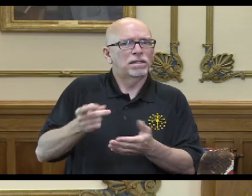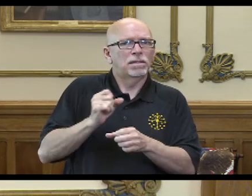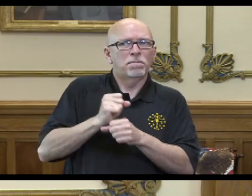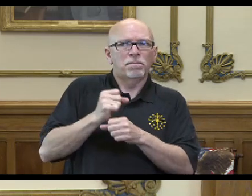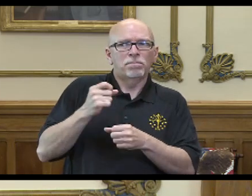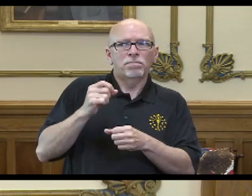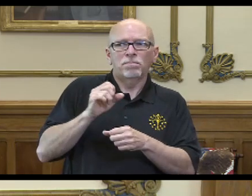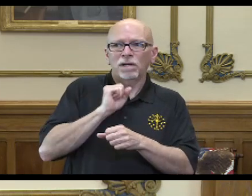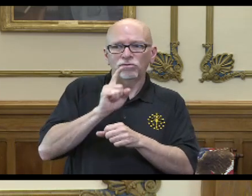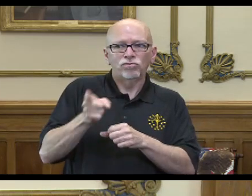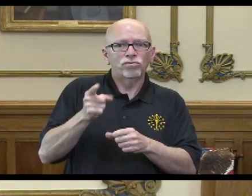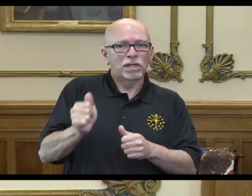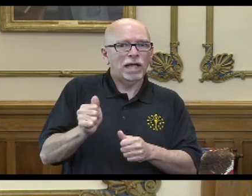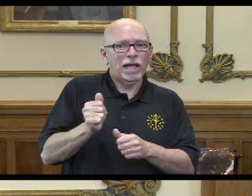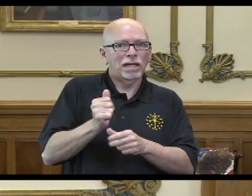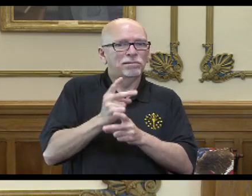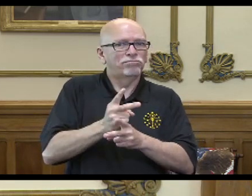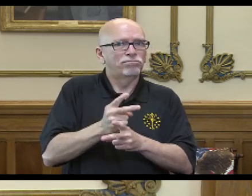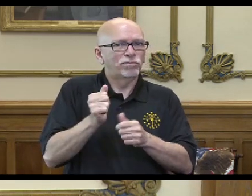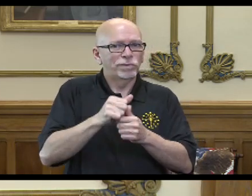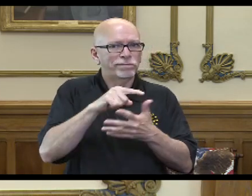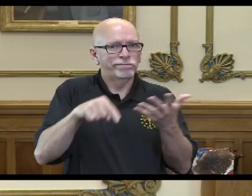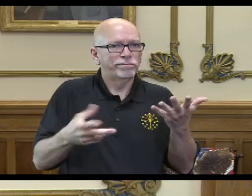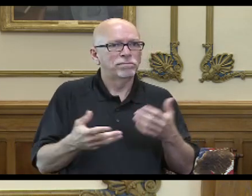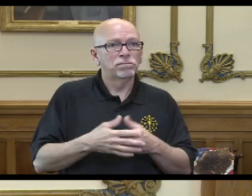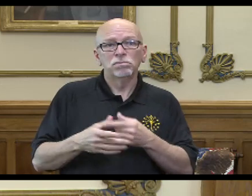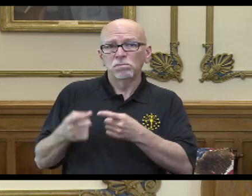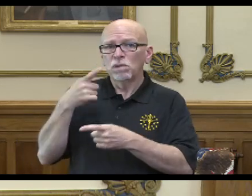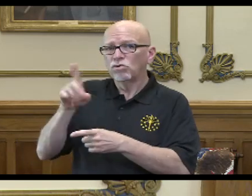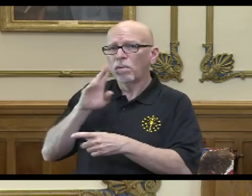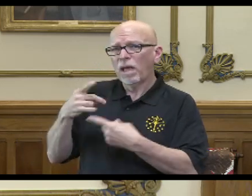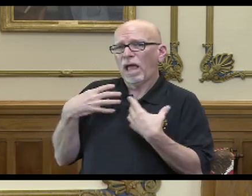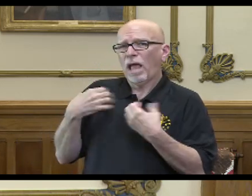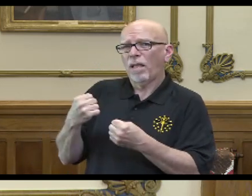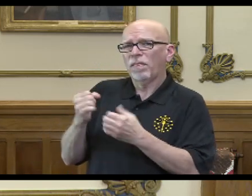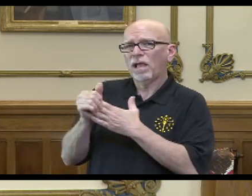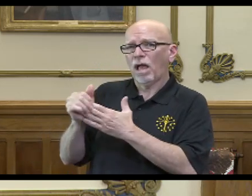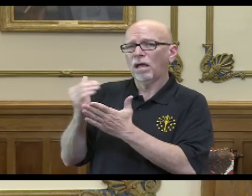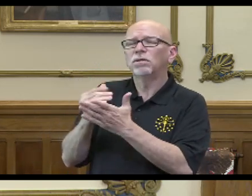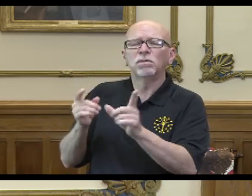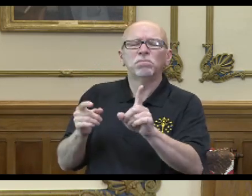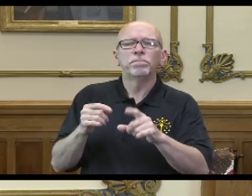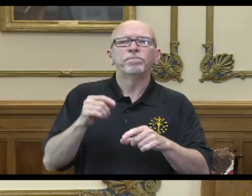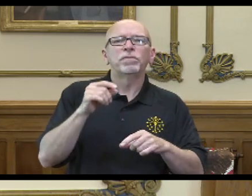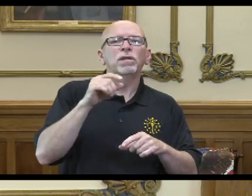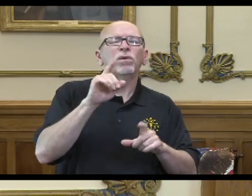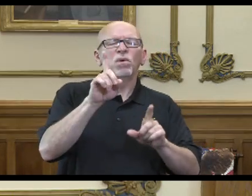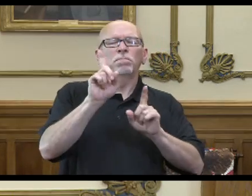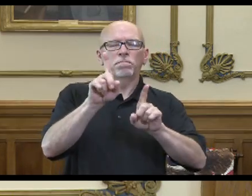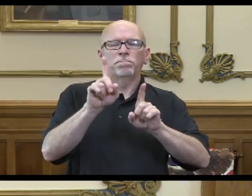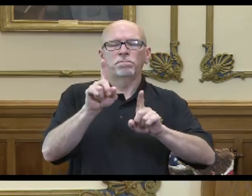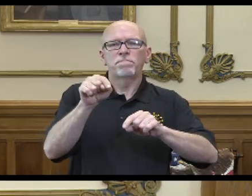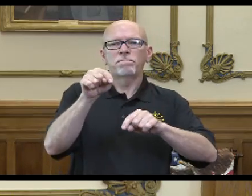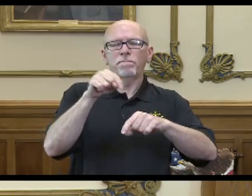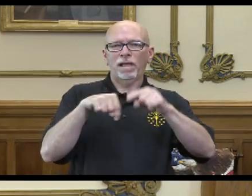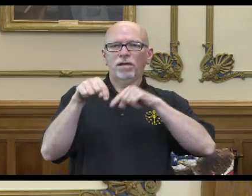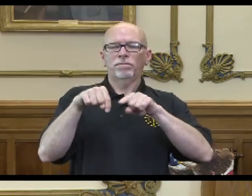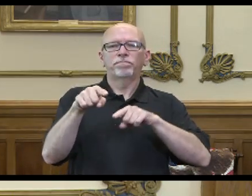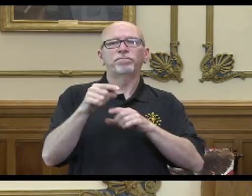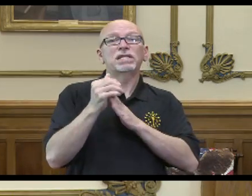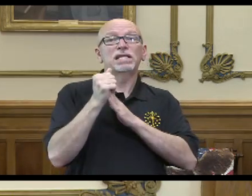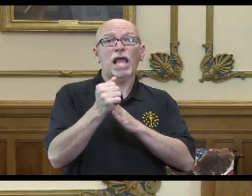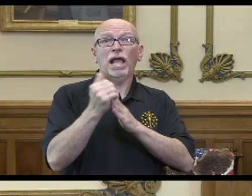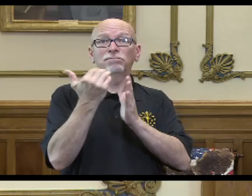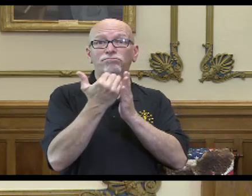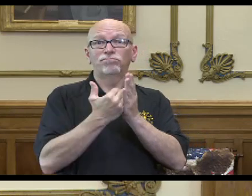to take some of these precautions? Sure. You want to talk about the health guidance so to take a step back, the guidance that